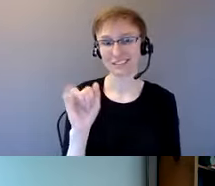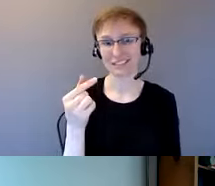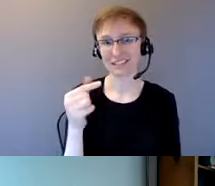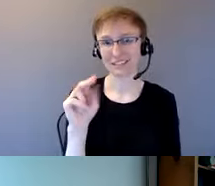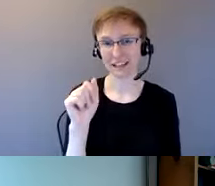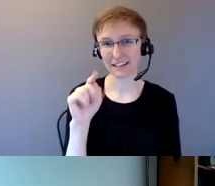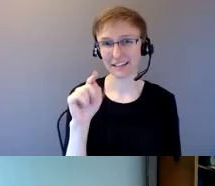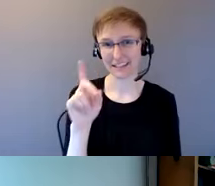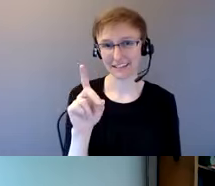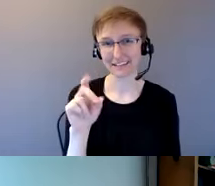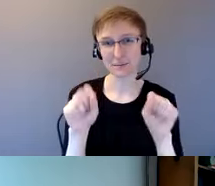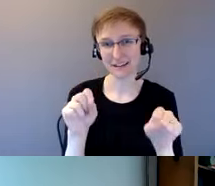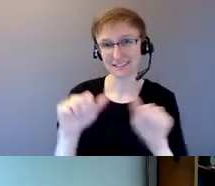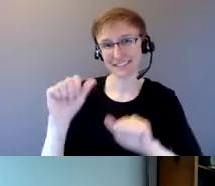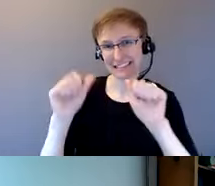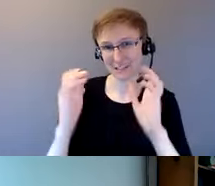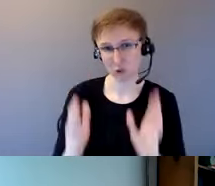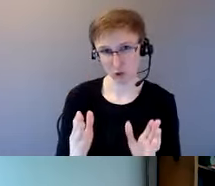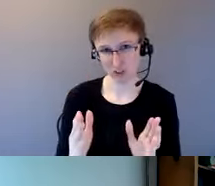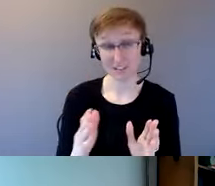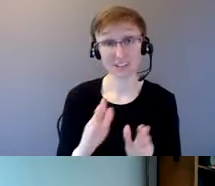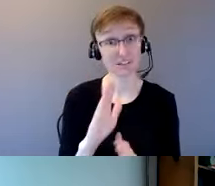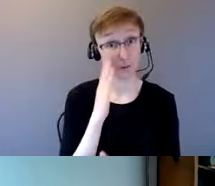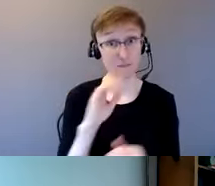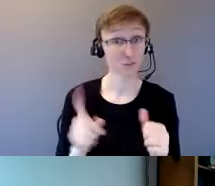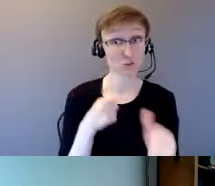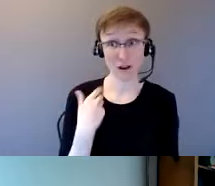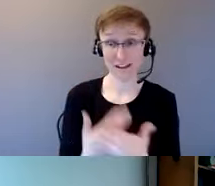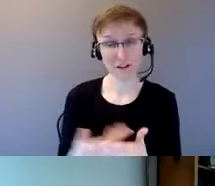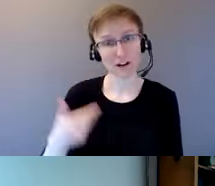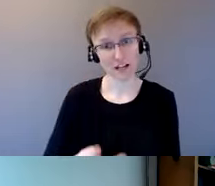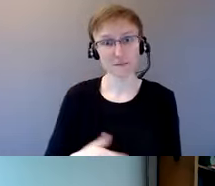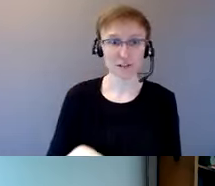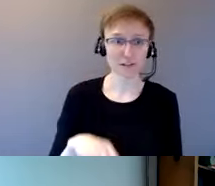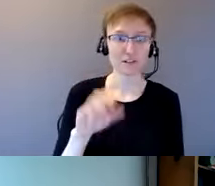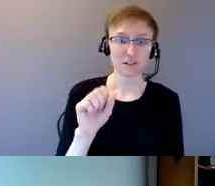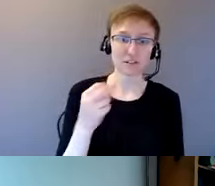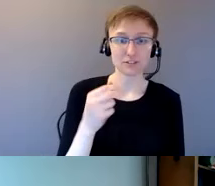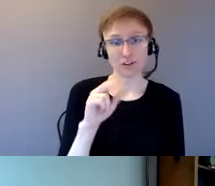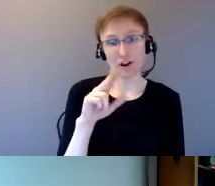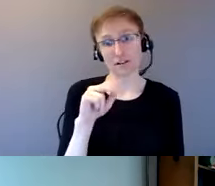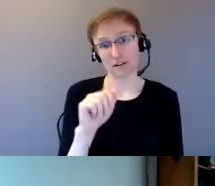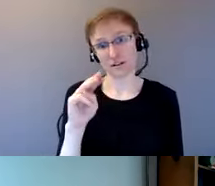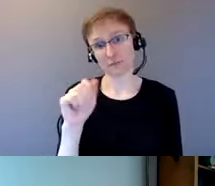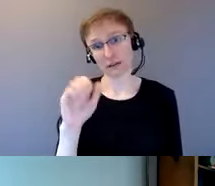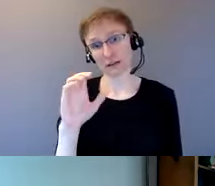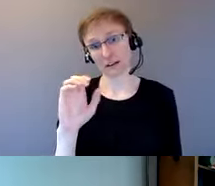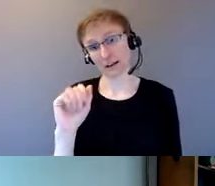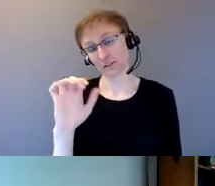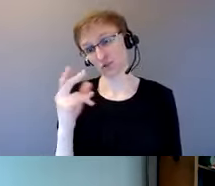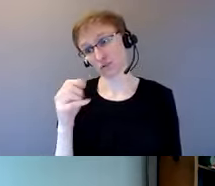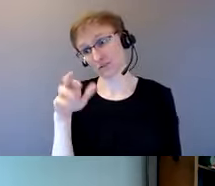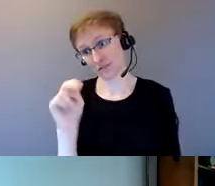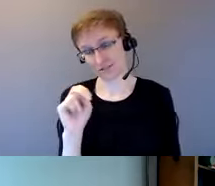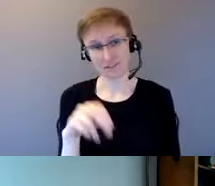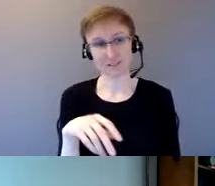quite a mouthful when you walk into someone's room and say that you're Shauna McEachran, an occupational therapist and designated capacity assessor. So